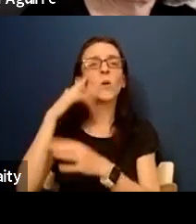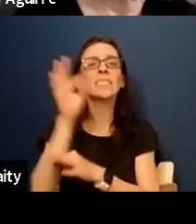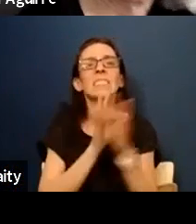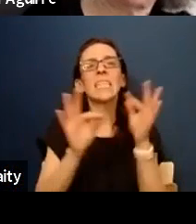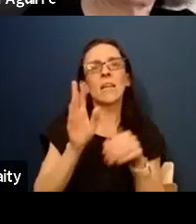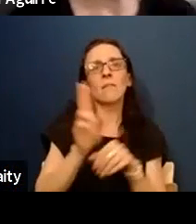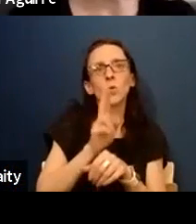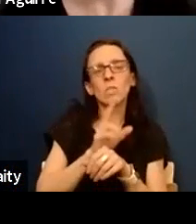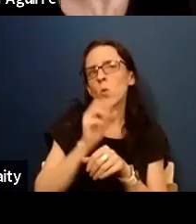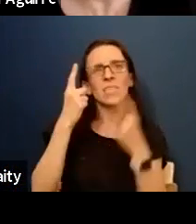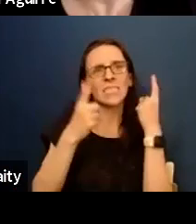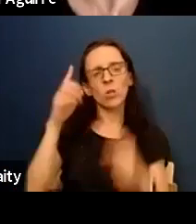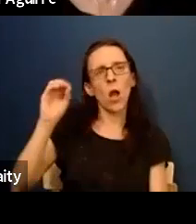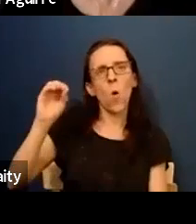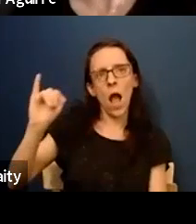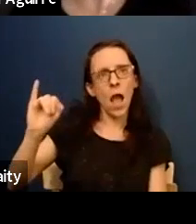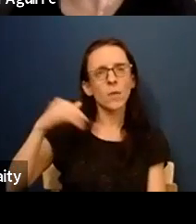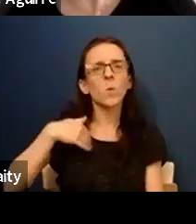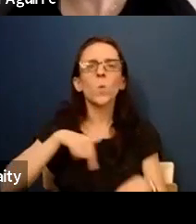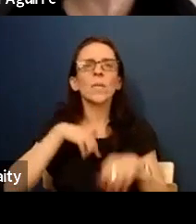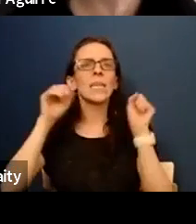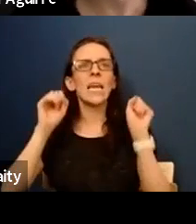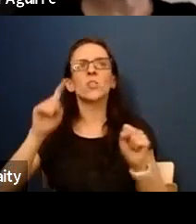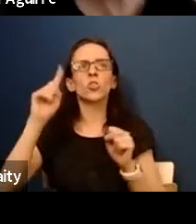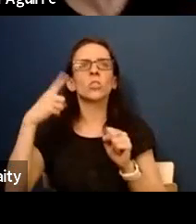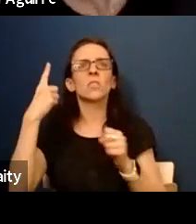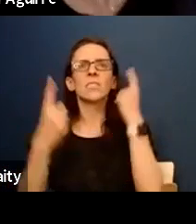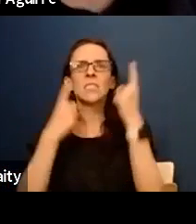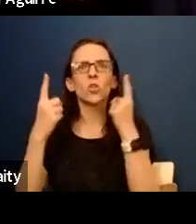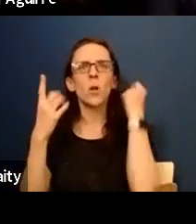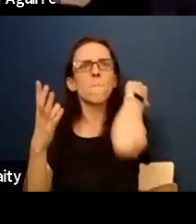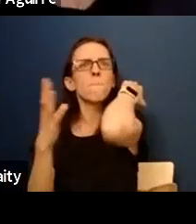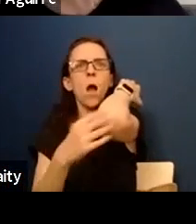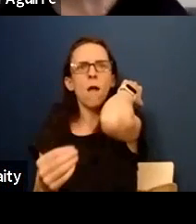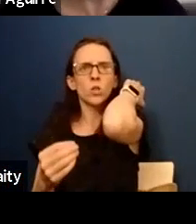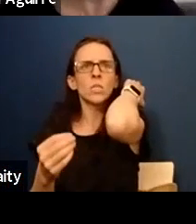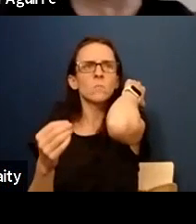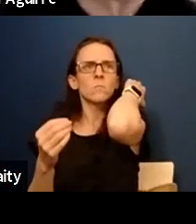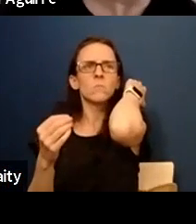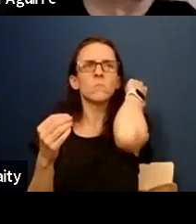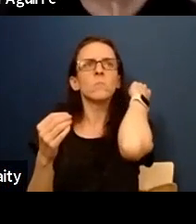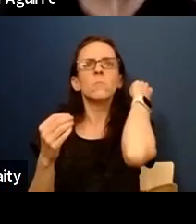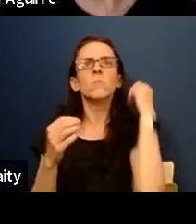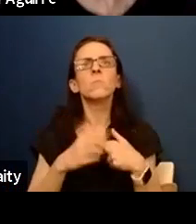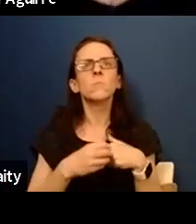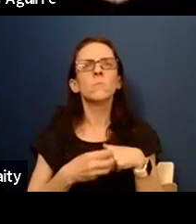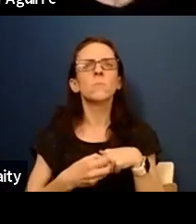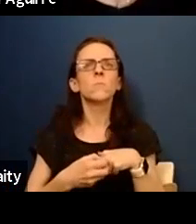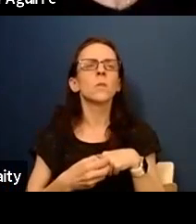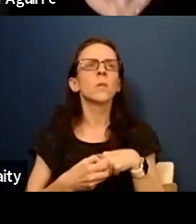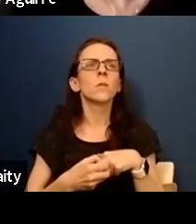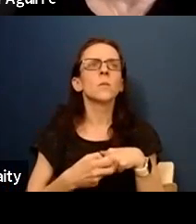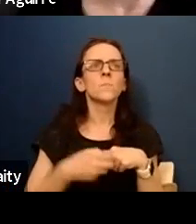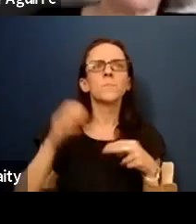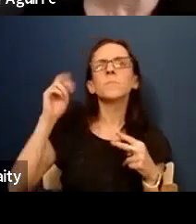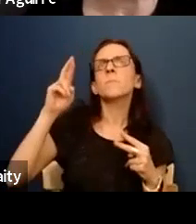using or considering opportunity index, that we would consider a poverty, some sort of banning. So I apologize,